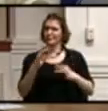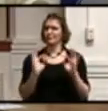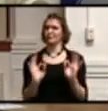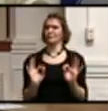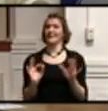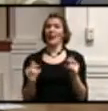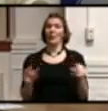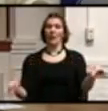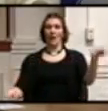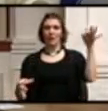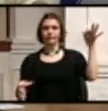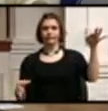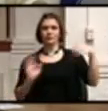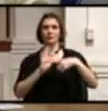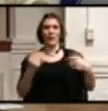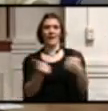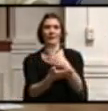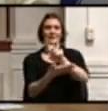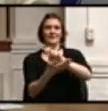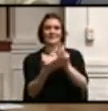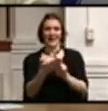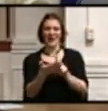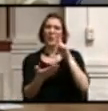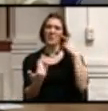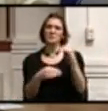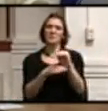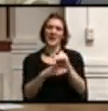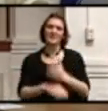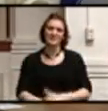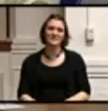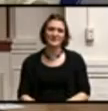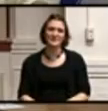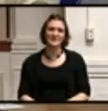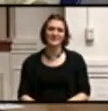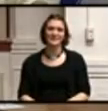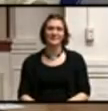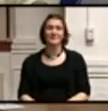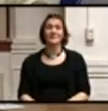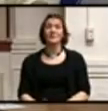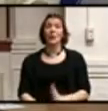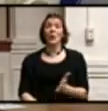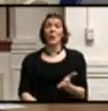scenes, and that's an agenda item that we're also going to be covering later in this meeting. So